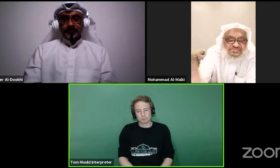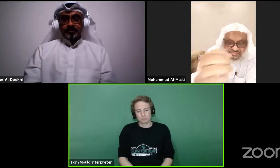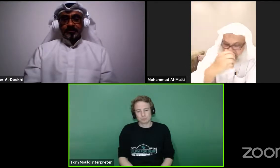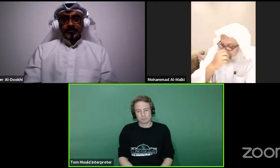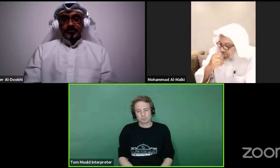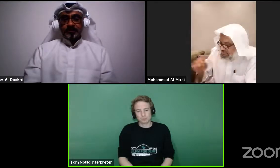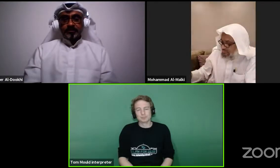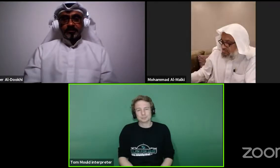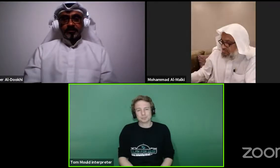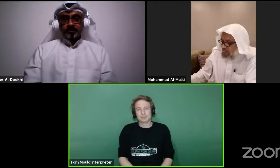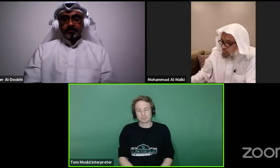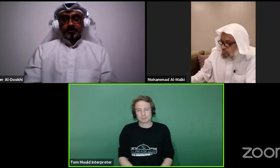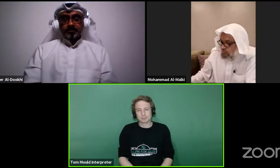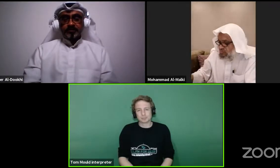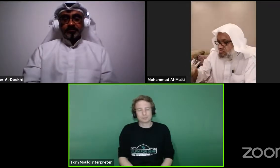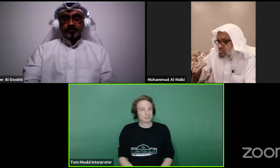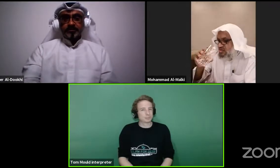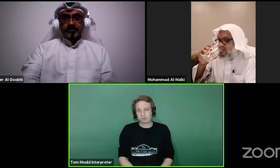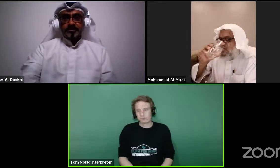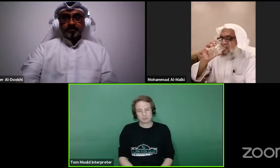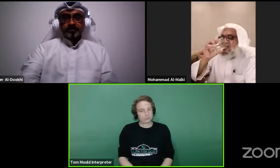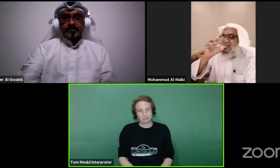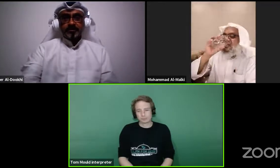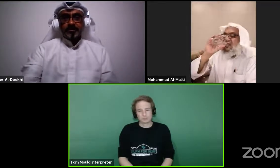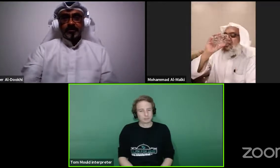The Sheikh just said that all in Arabic, didn't he?